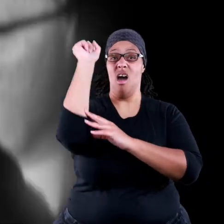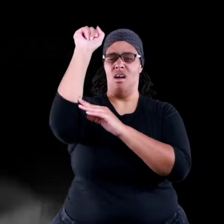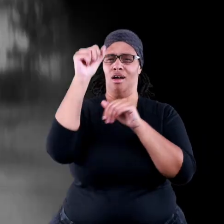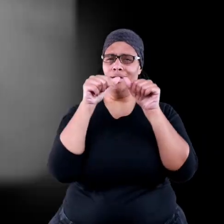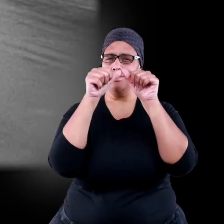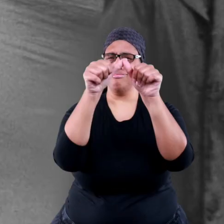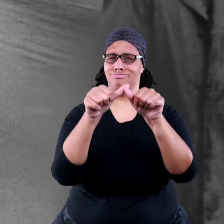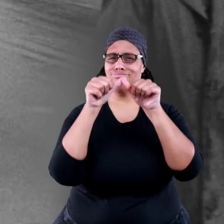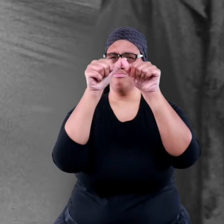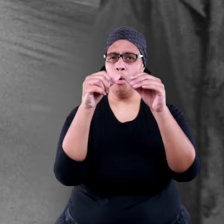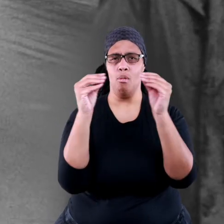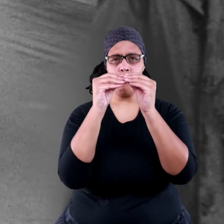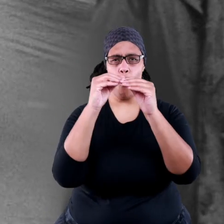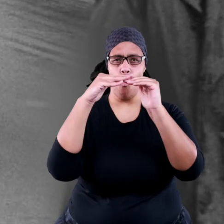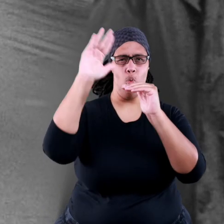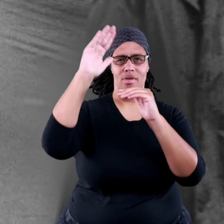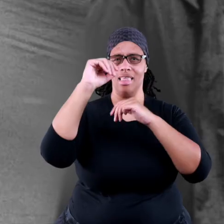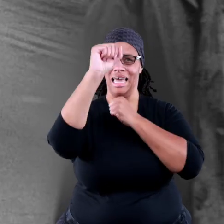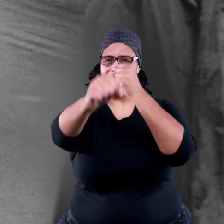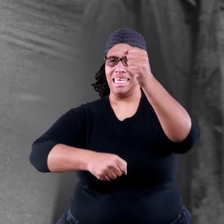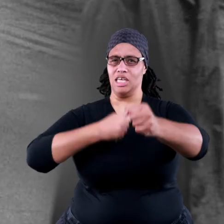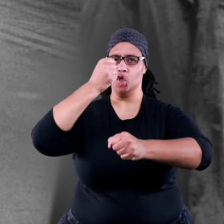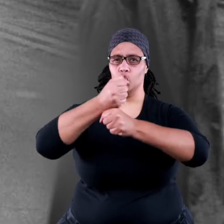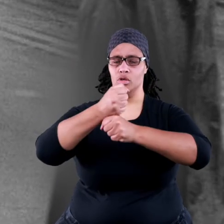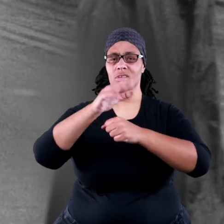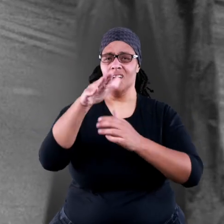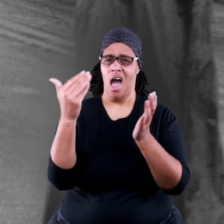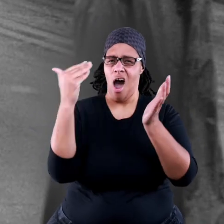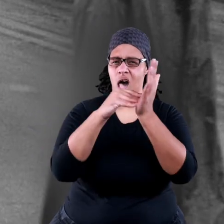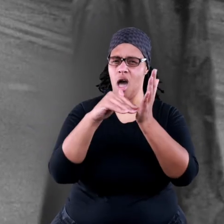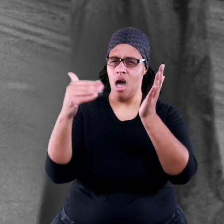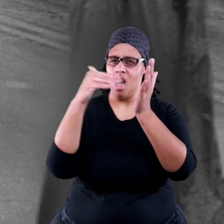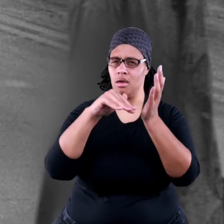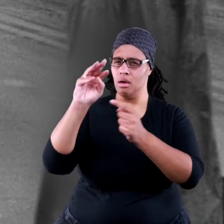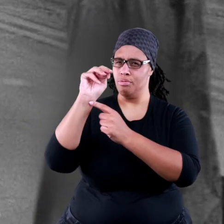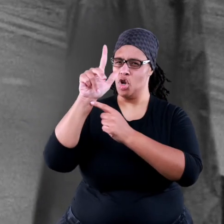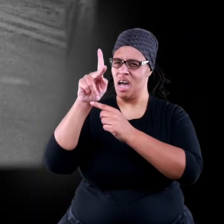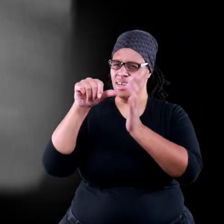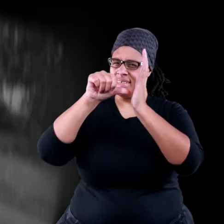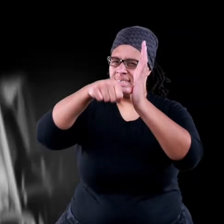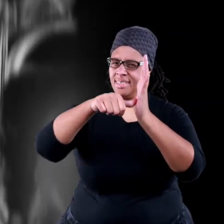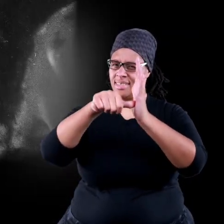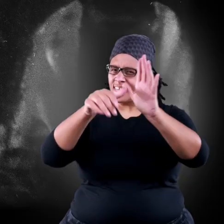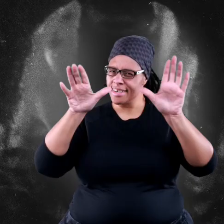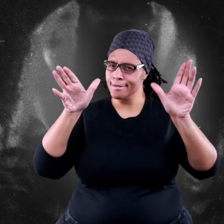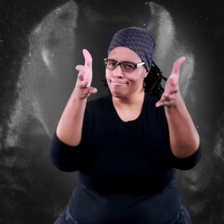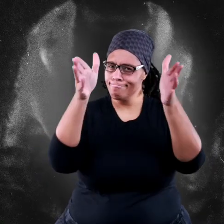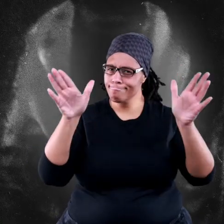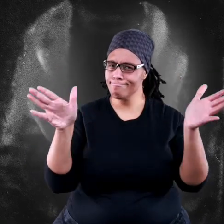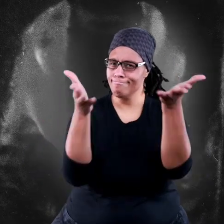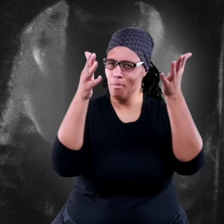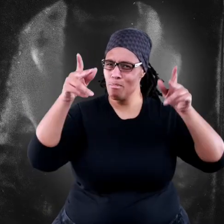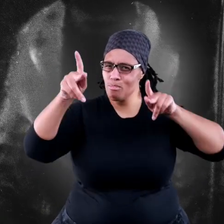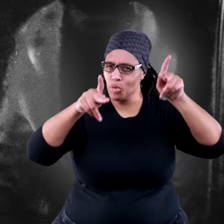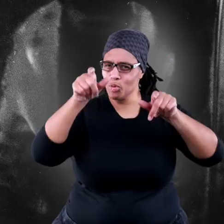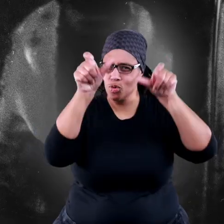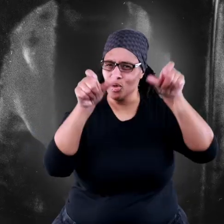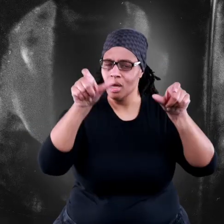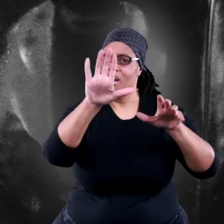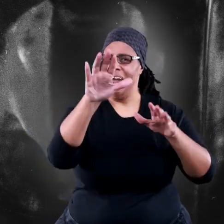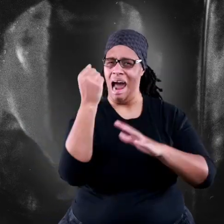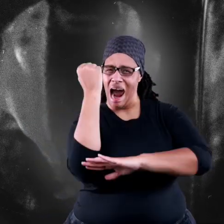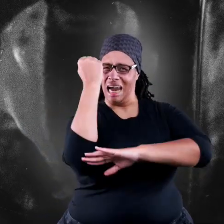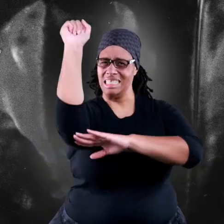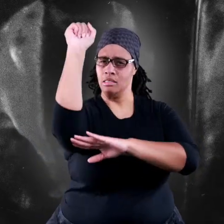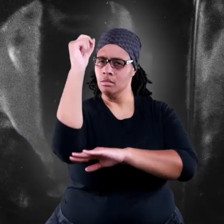The protest lasted for more than a year. Again and again, Dr. King urged the